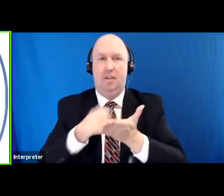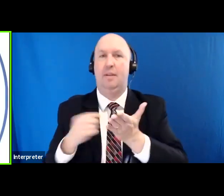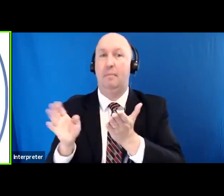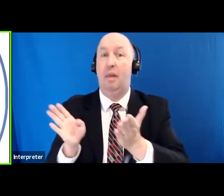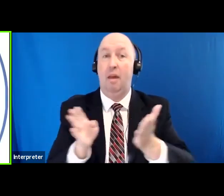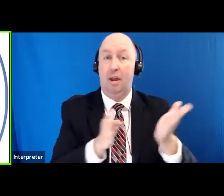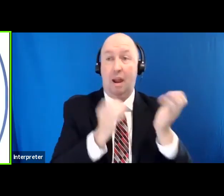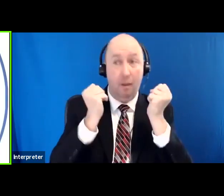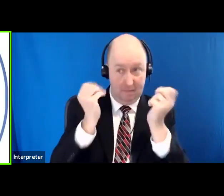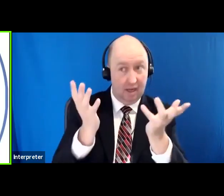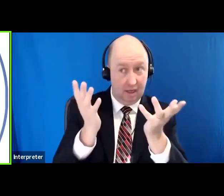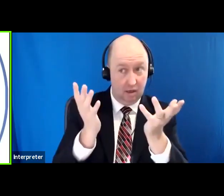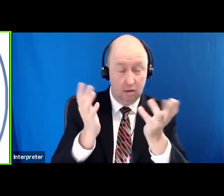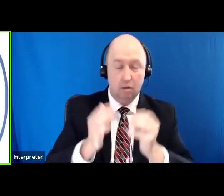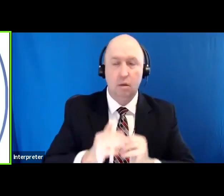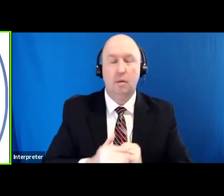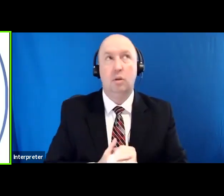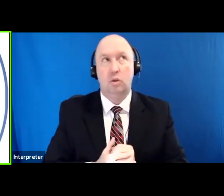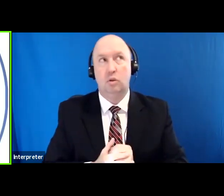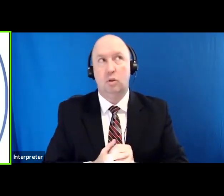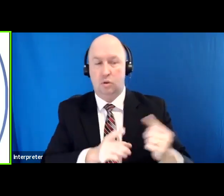people. So we have